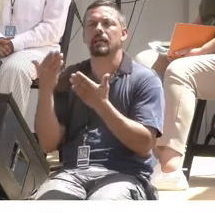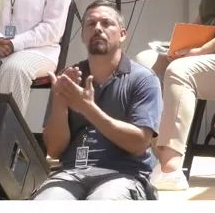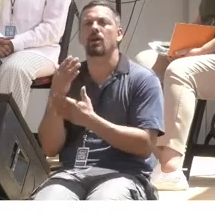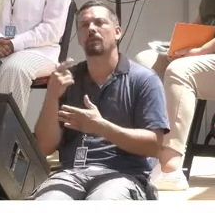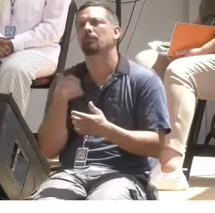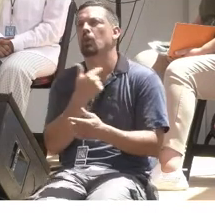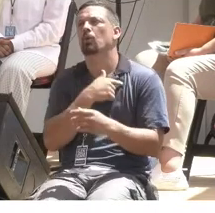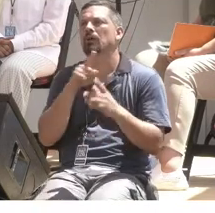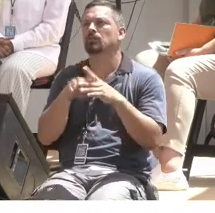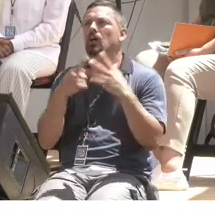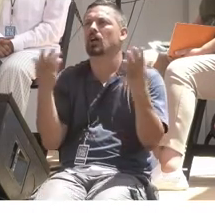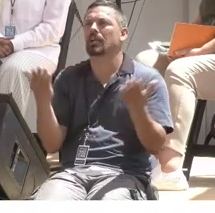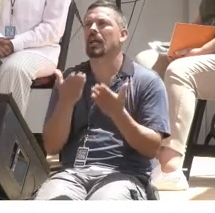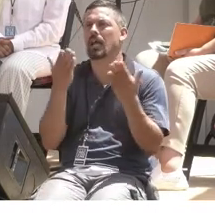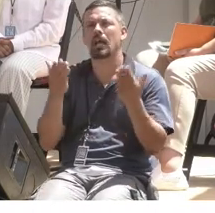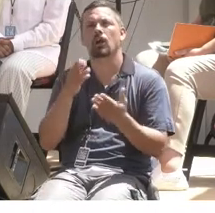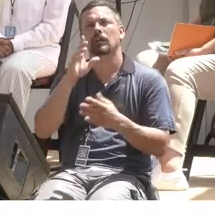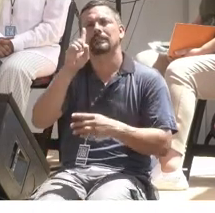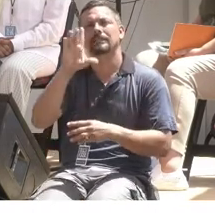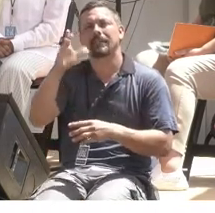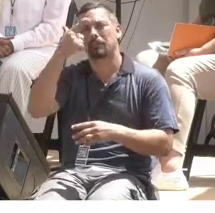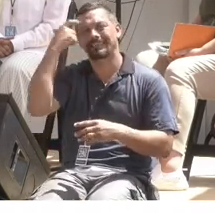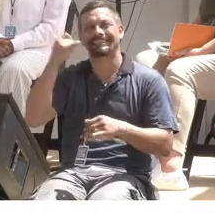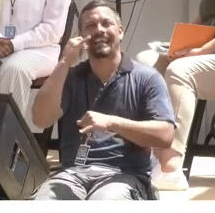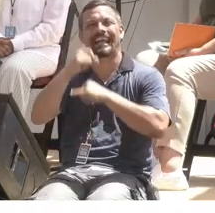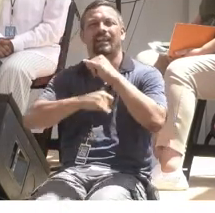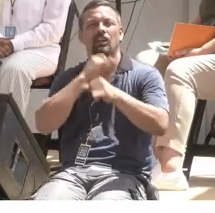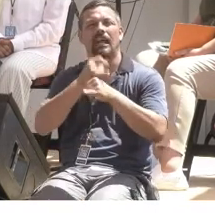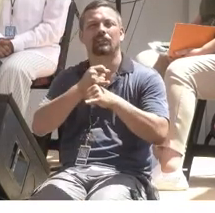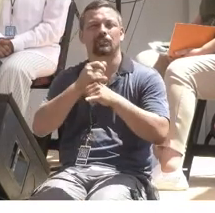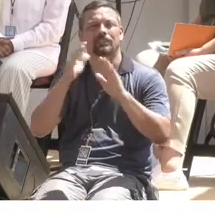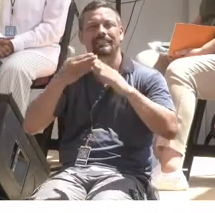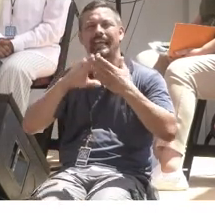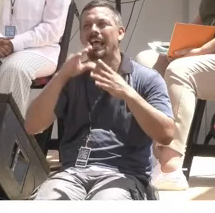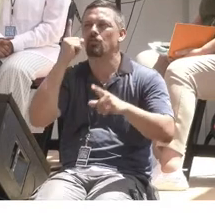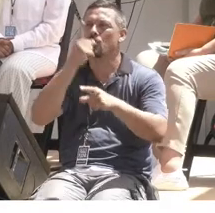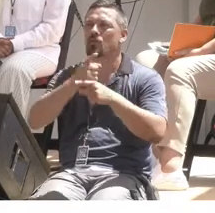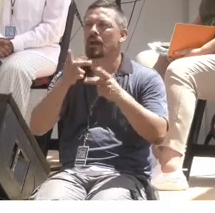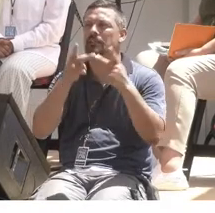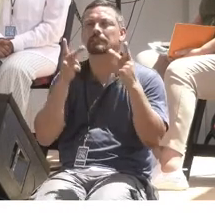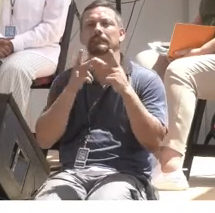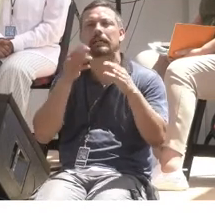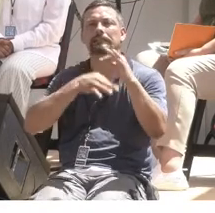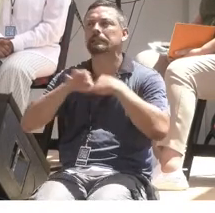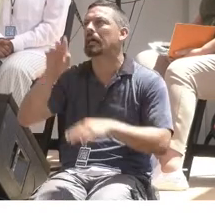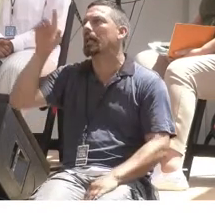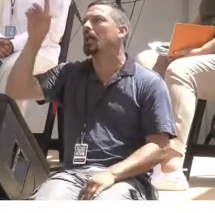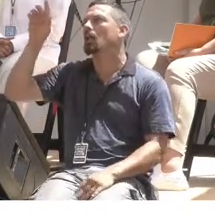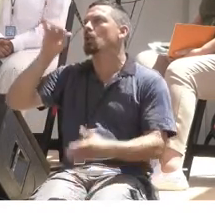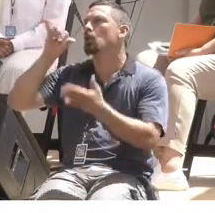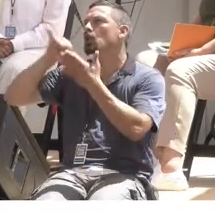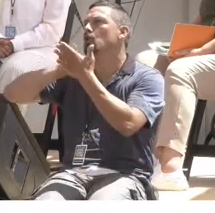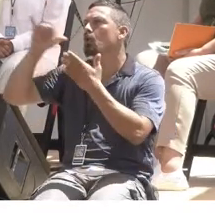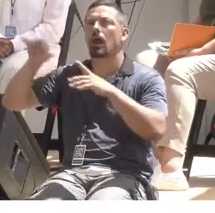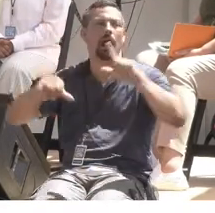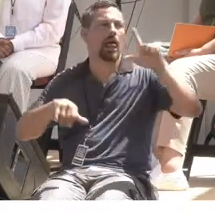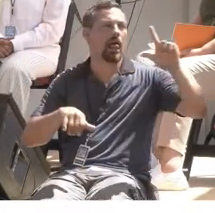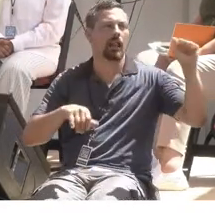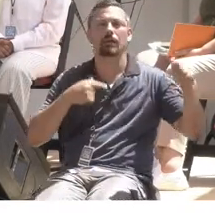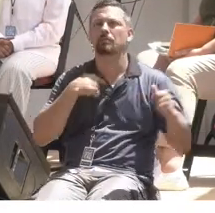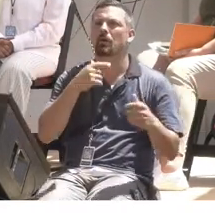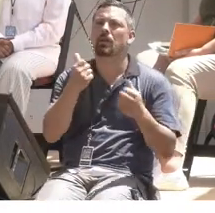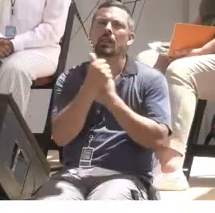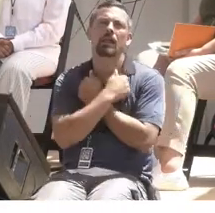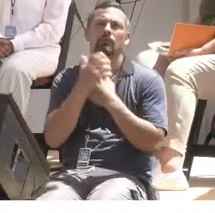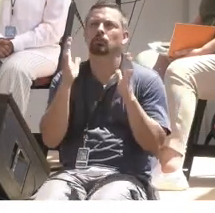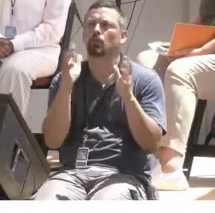DC because it's a very international city and it was the right location, instead of going to New York or LA. But I would love to talk to you guys about,